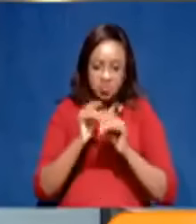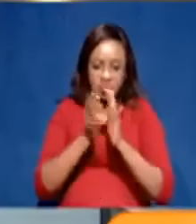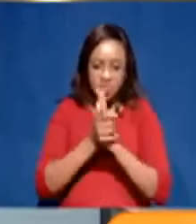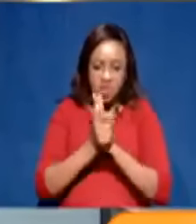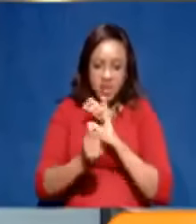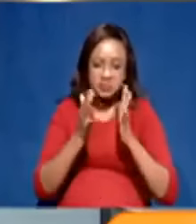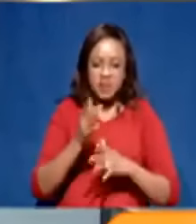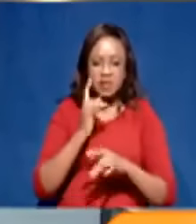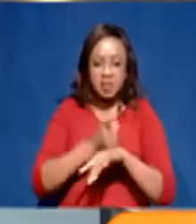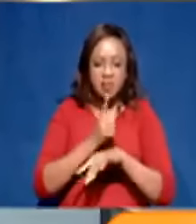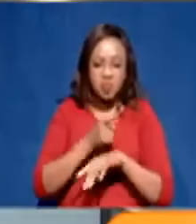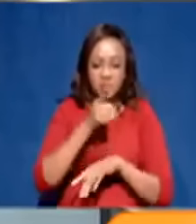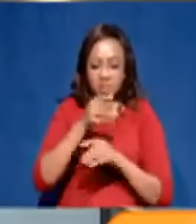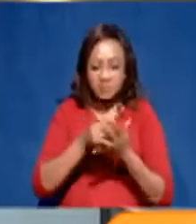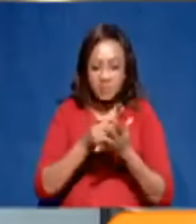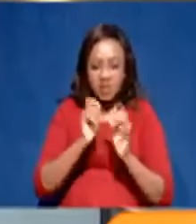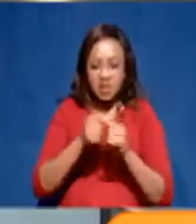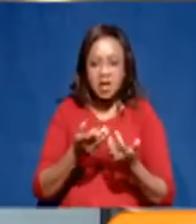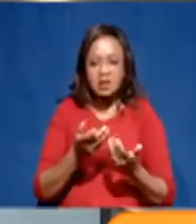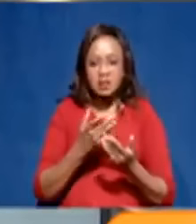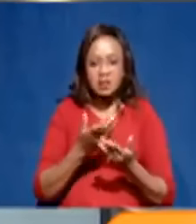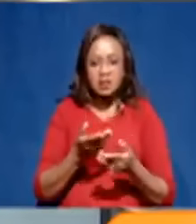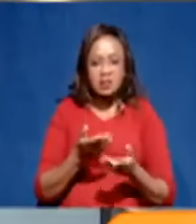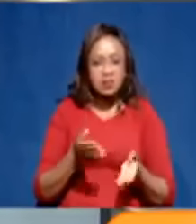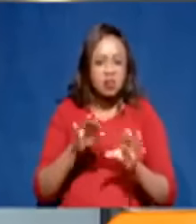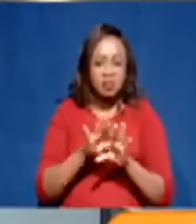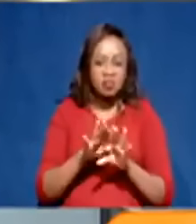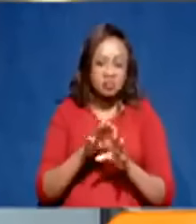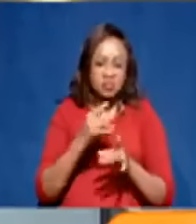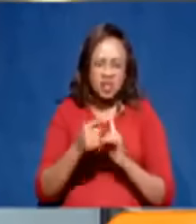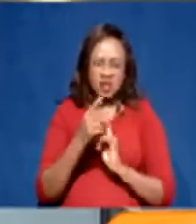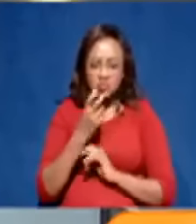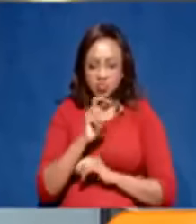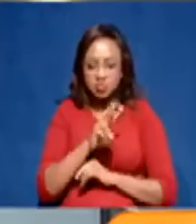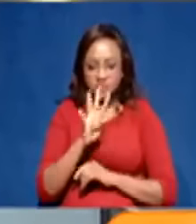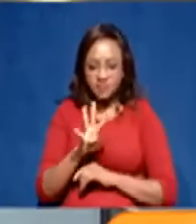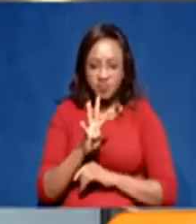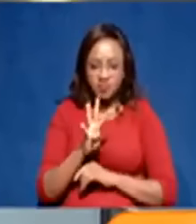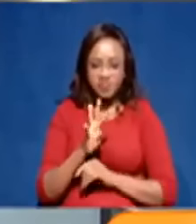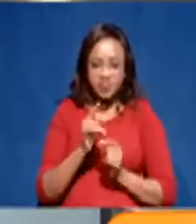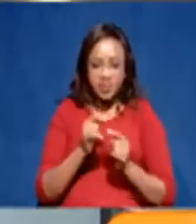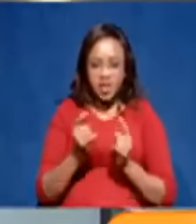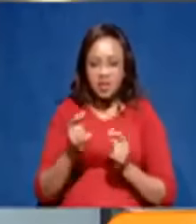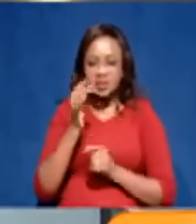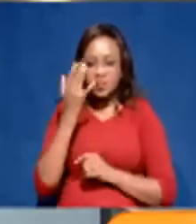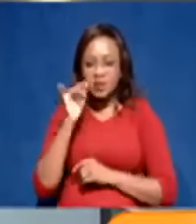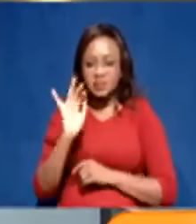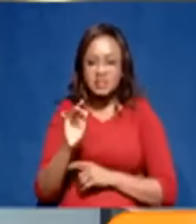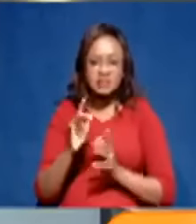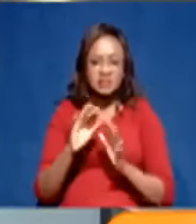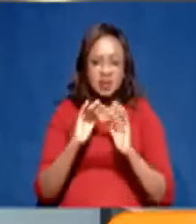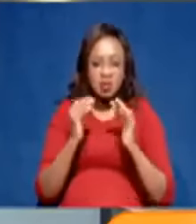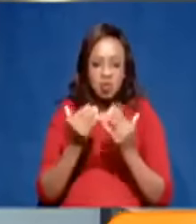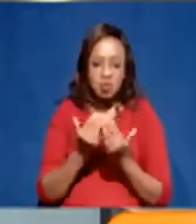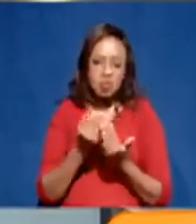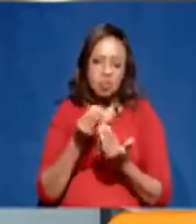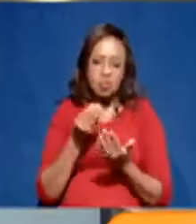shilling could close the year 2024 at over 200 shillings against the greenback, which is viewed as the global trade currency.